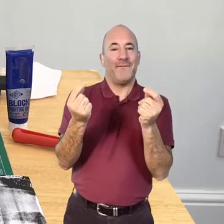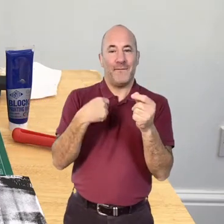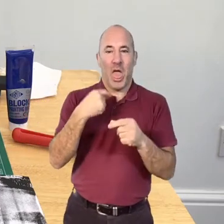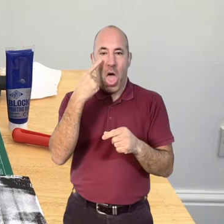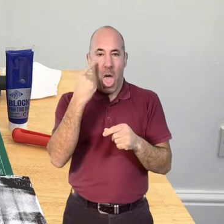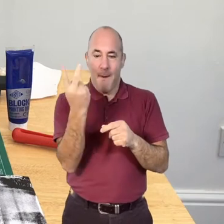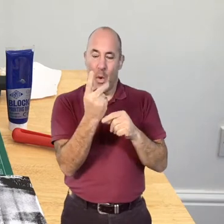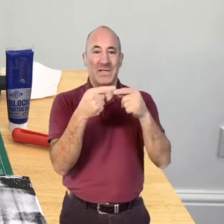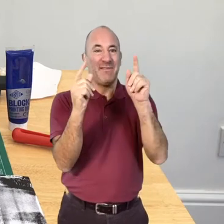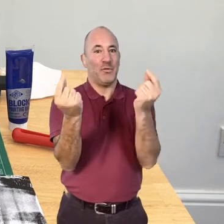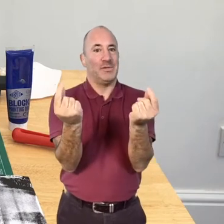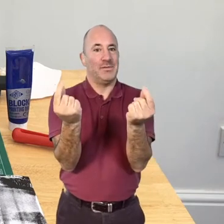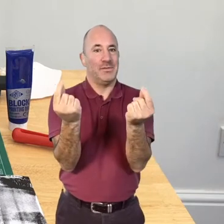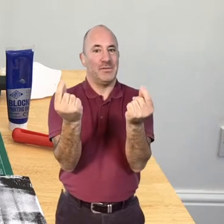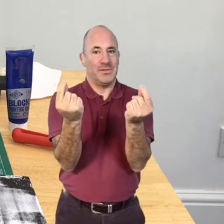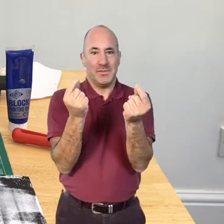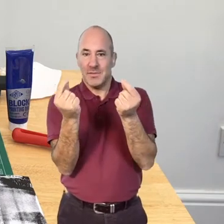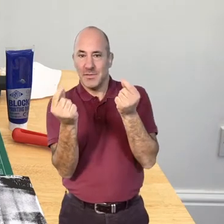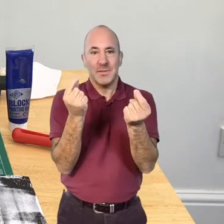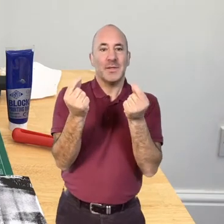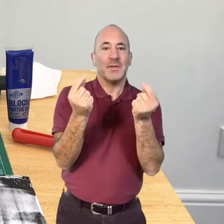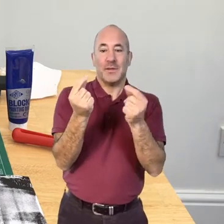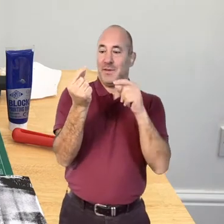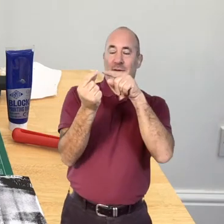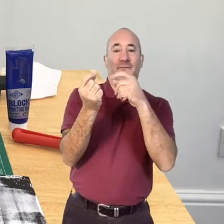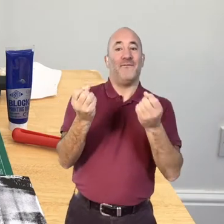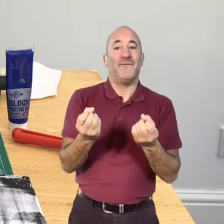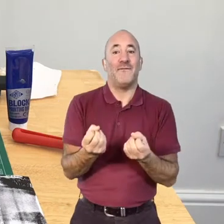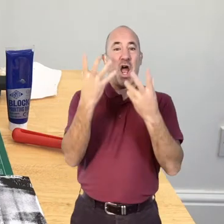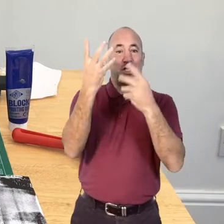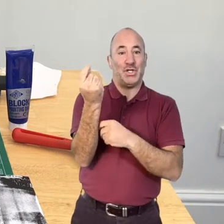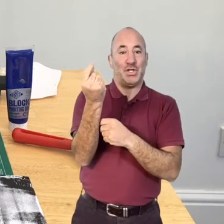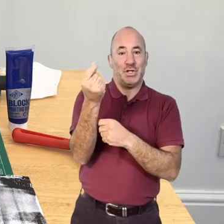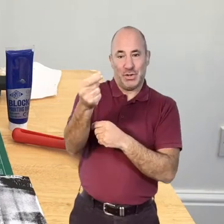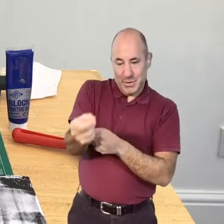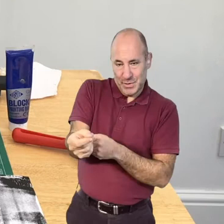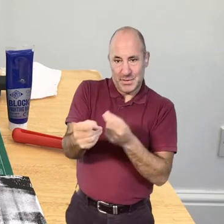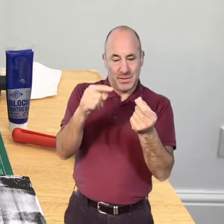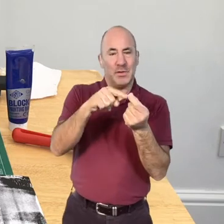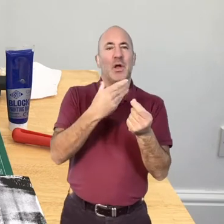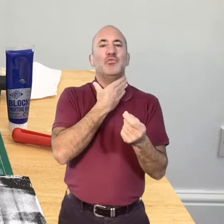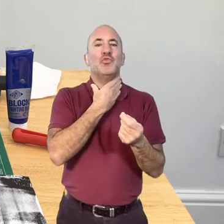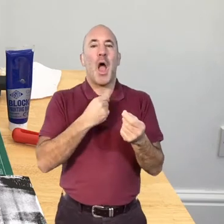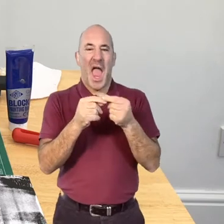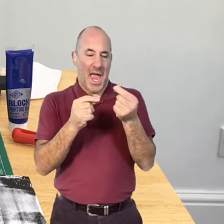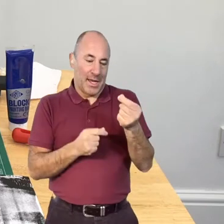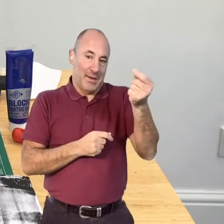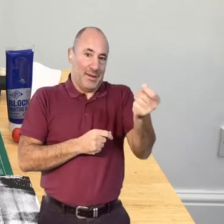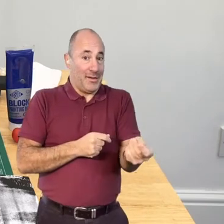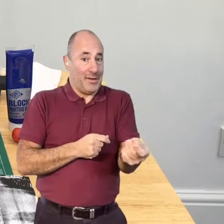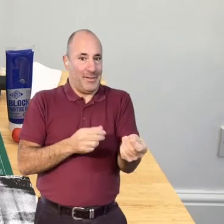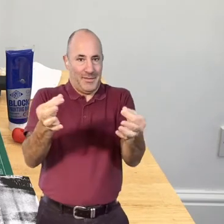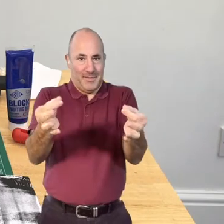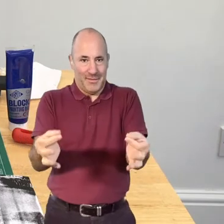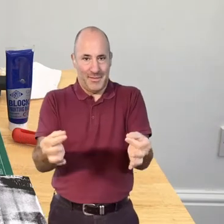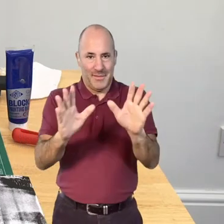leaf. So we'll try them both and see how they turn out. So there's my fresh leaf,